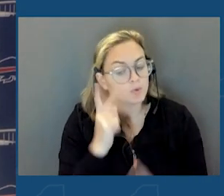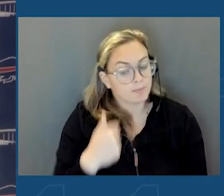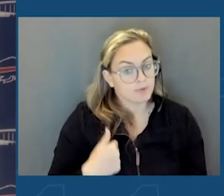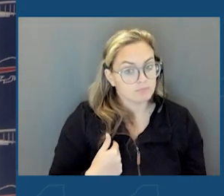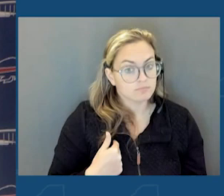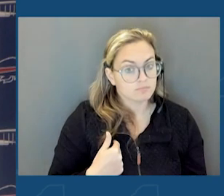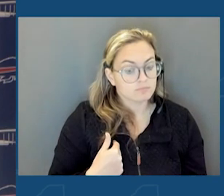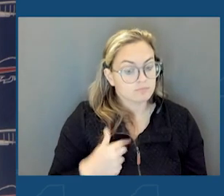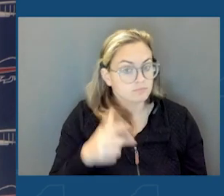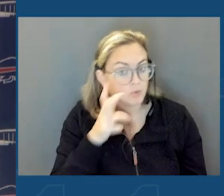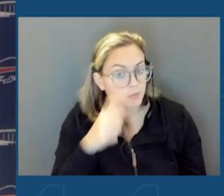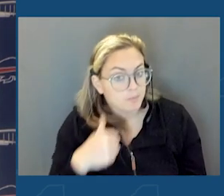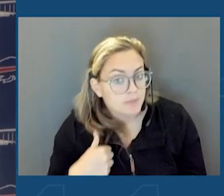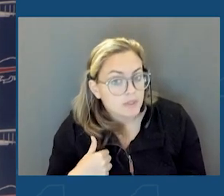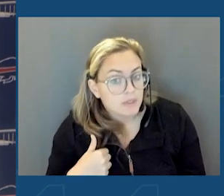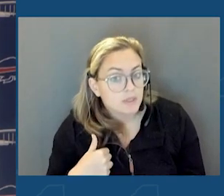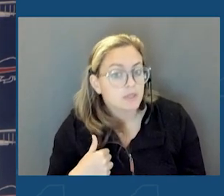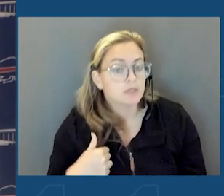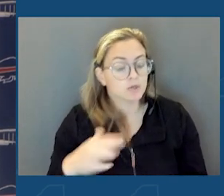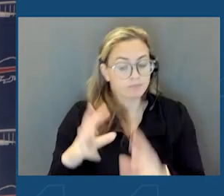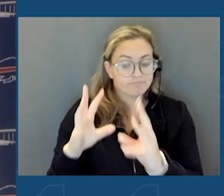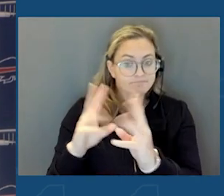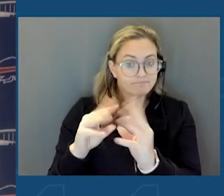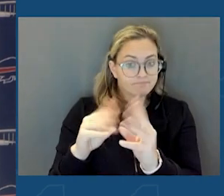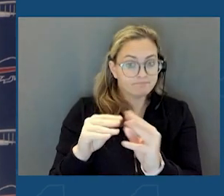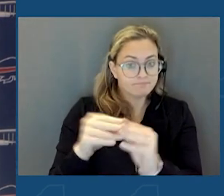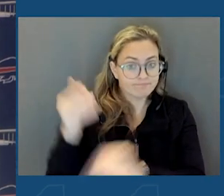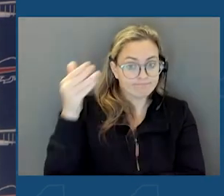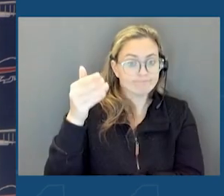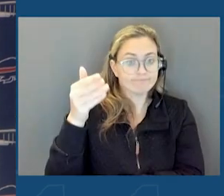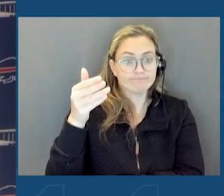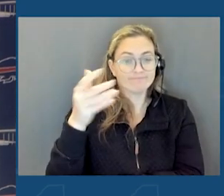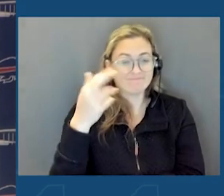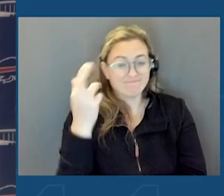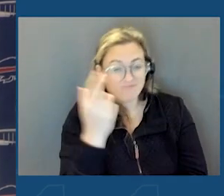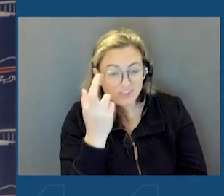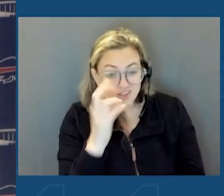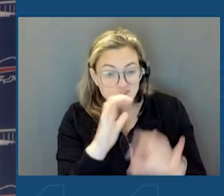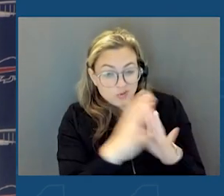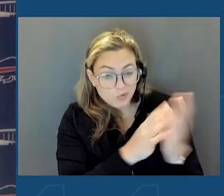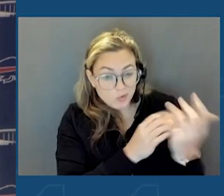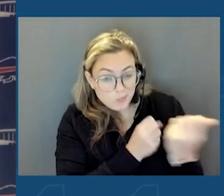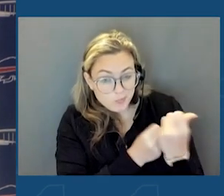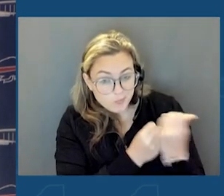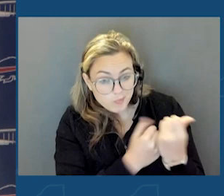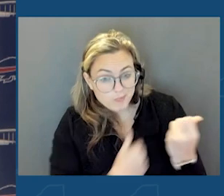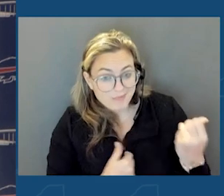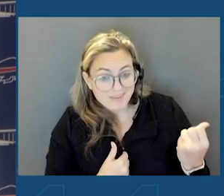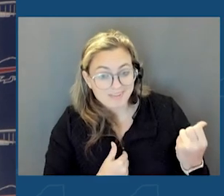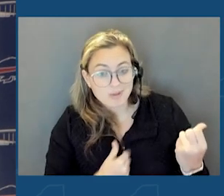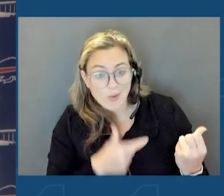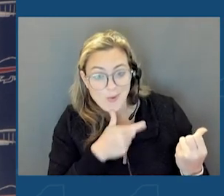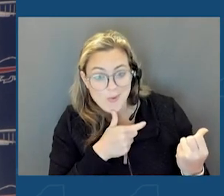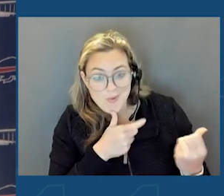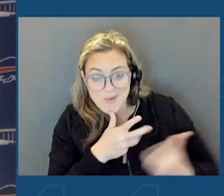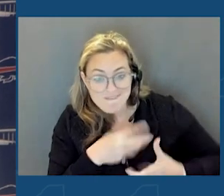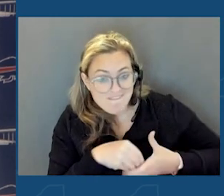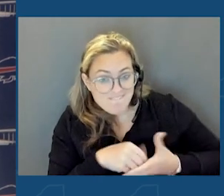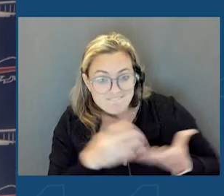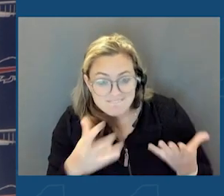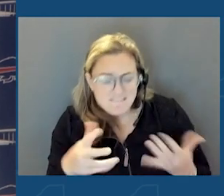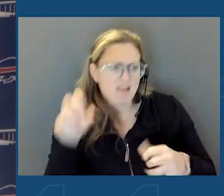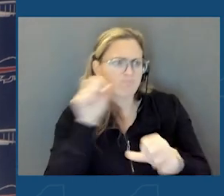heard me during the press conferences, but they didn't realize the group that was behind the scenes that worked